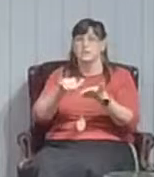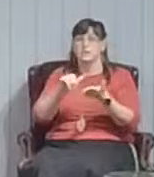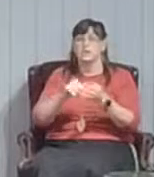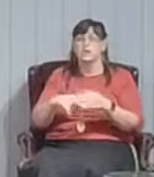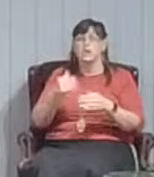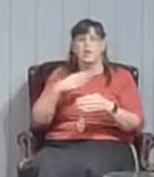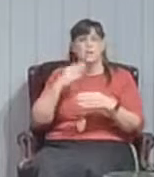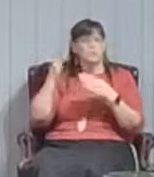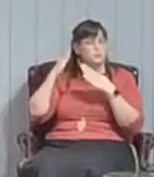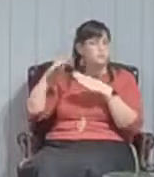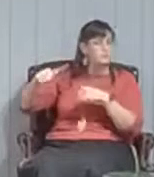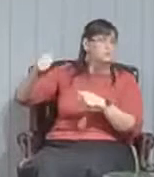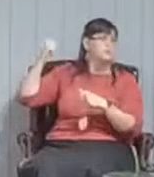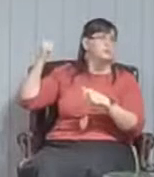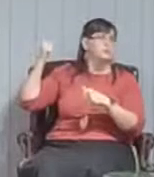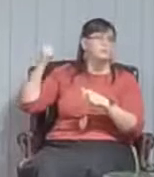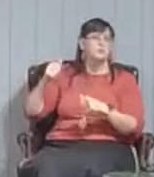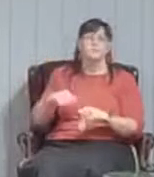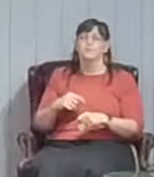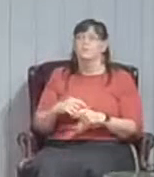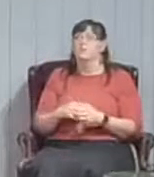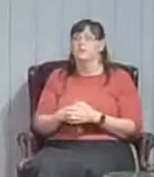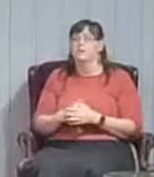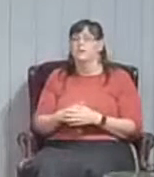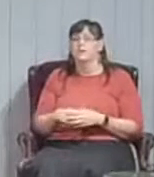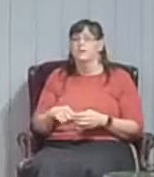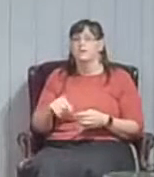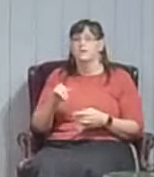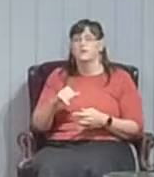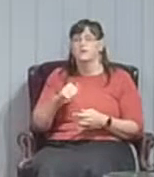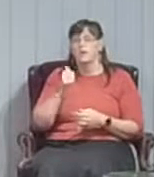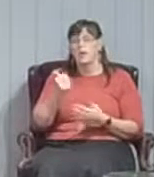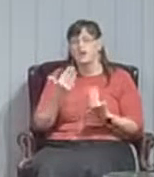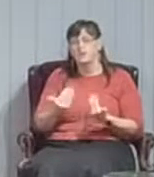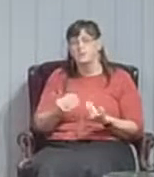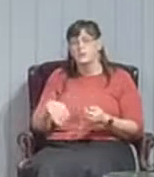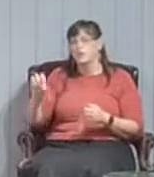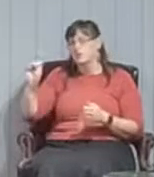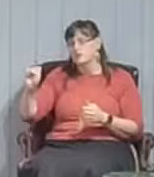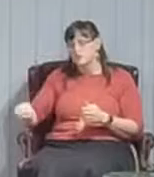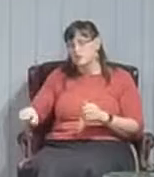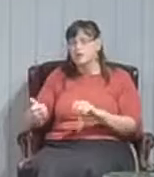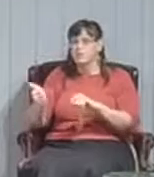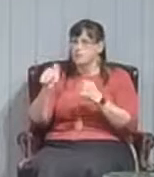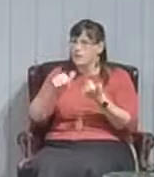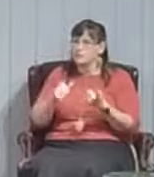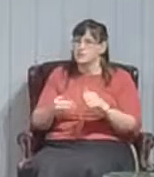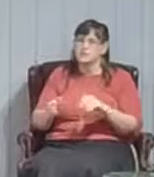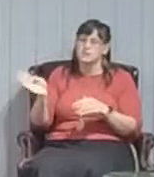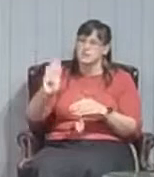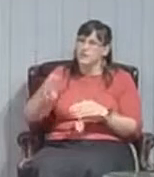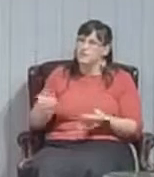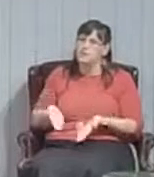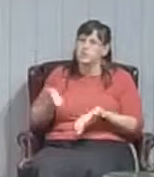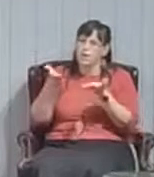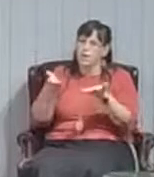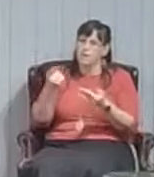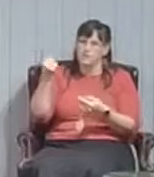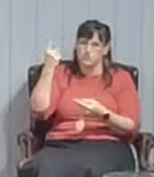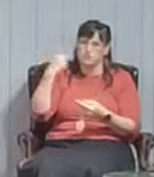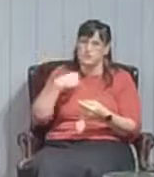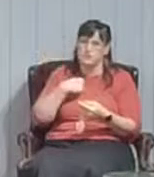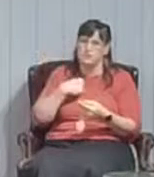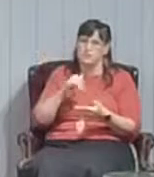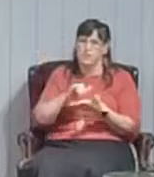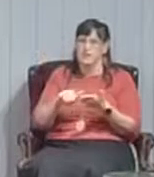to resist them. When I got to Astoria, now, the Southern Baptists never did offer to build me a building, buy me land, or build me a building, but their representative did come